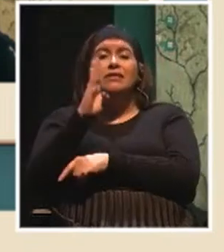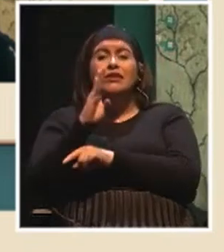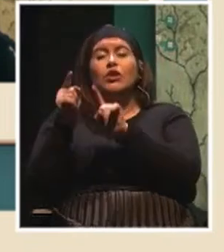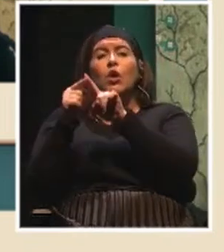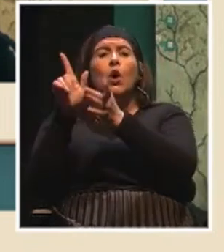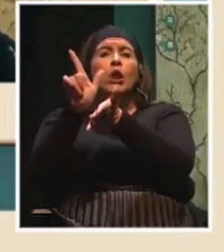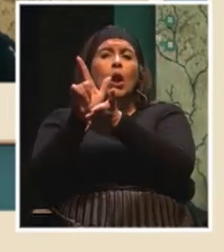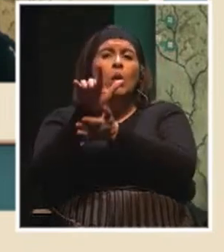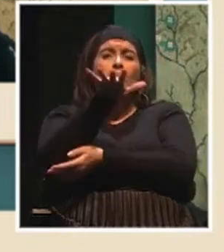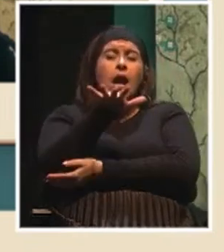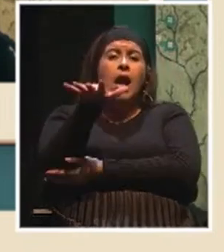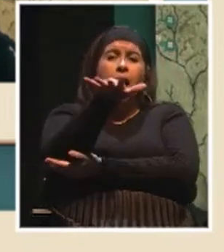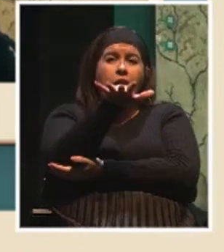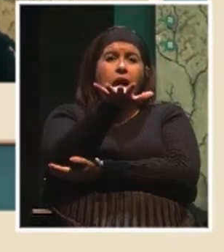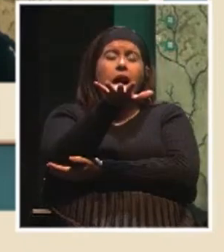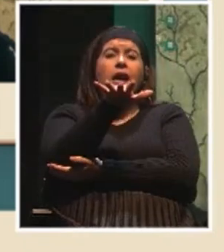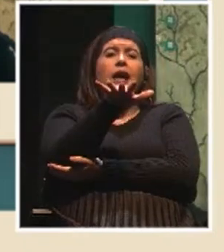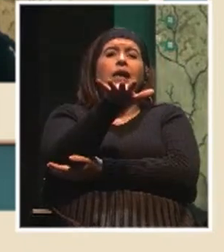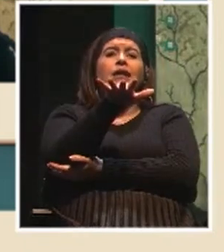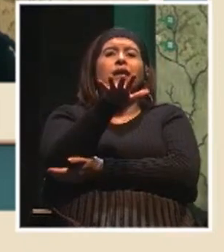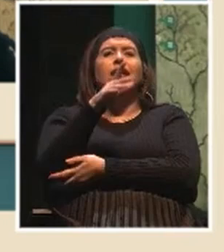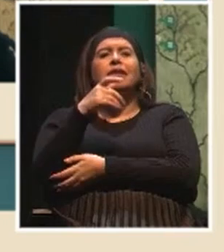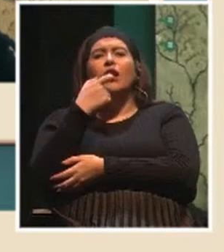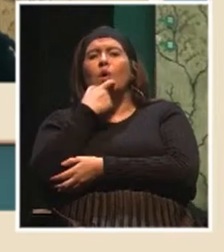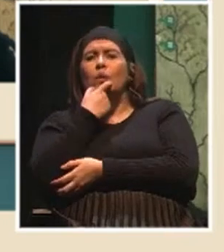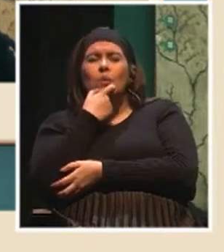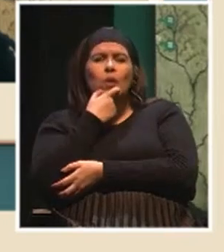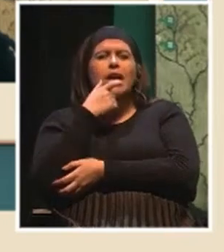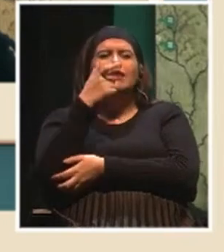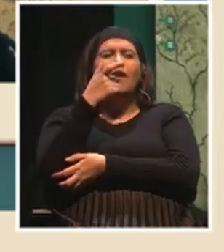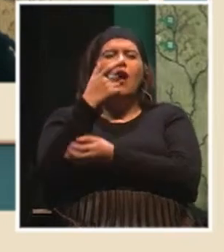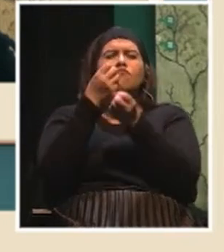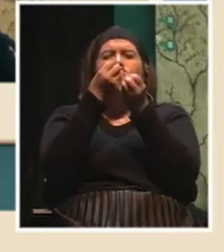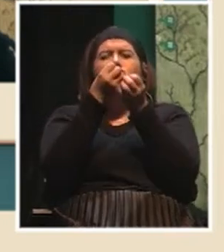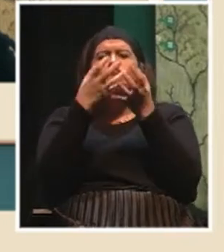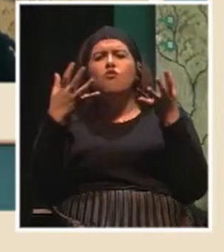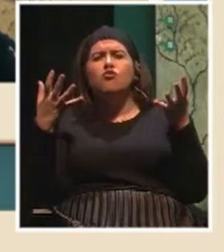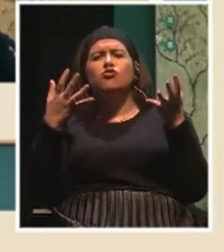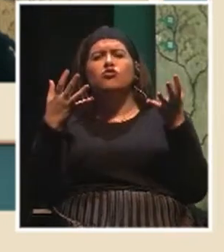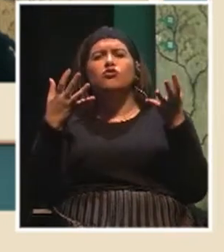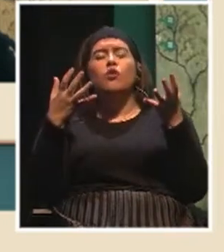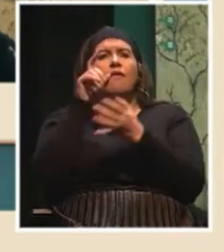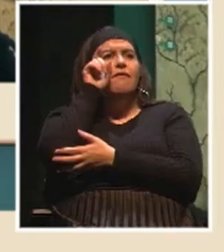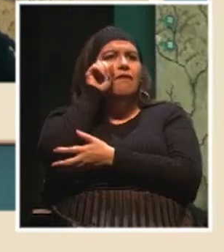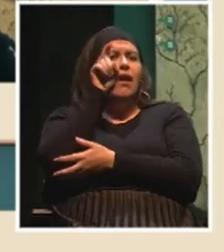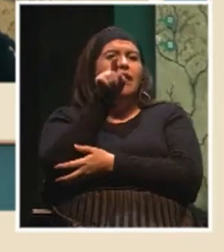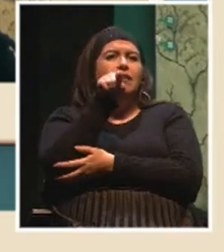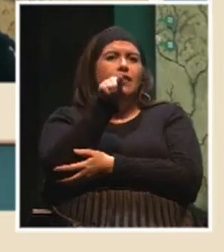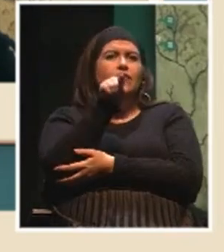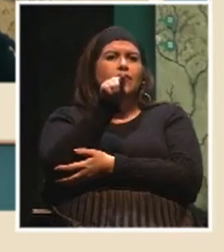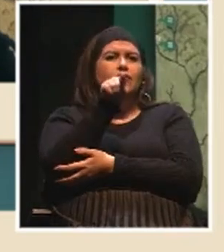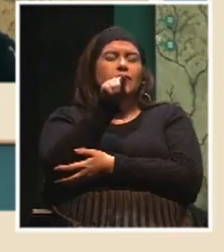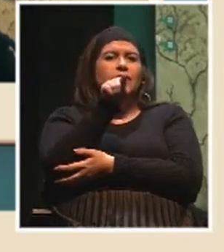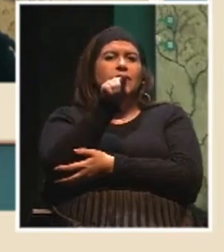and Essos in his books. There was a lot of fan art where people had made their own interpretations of that. Some of it quite